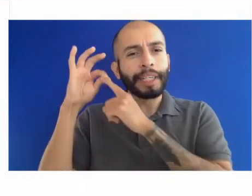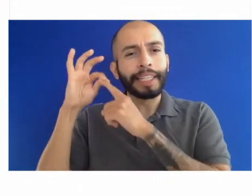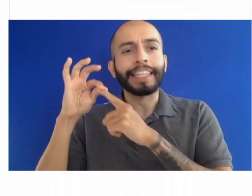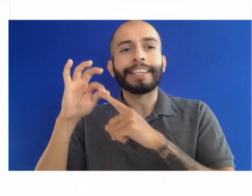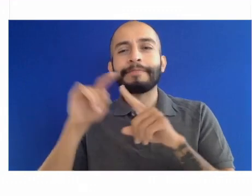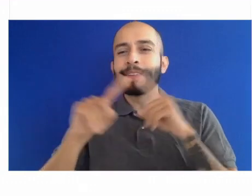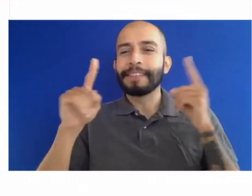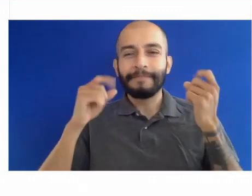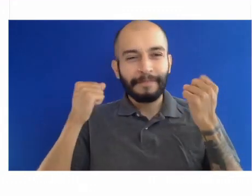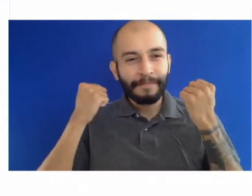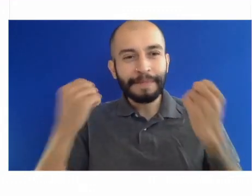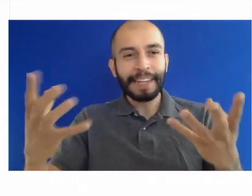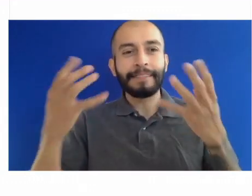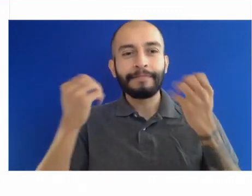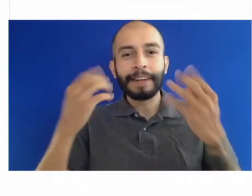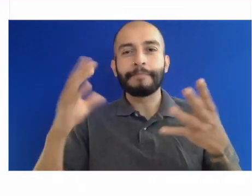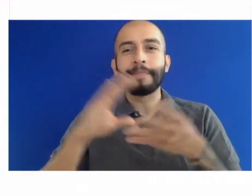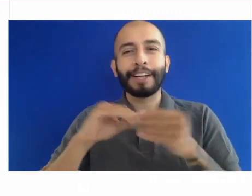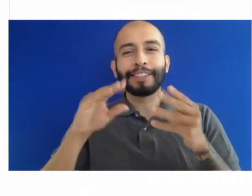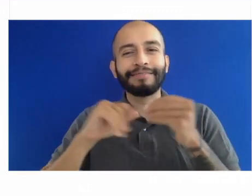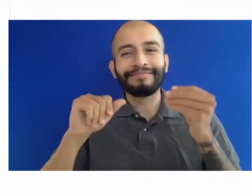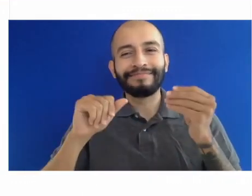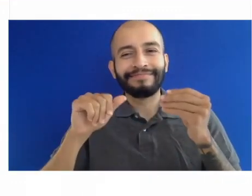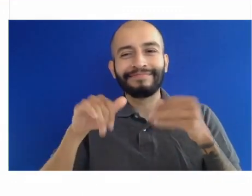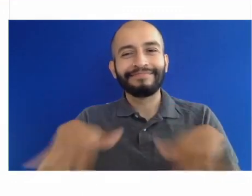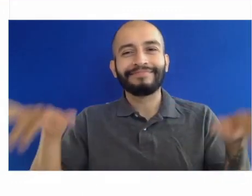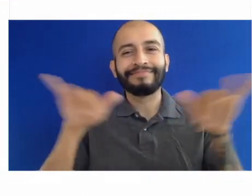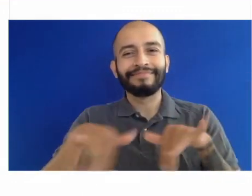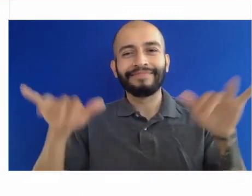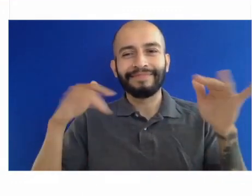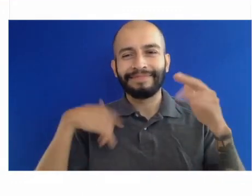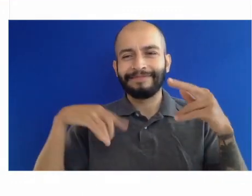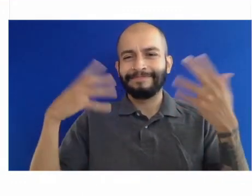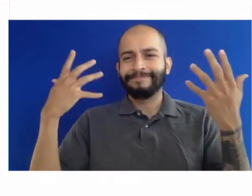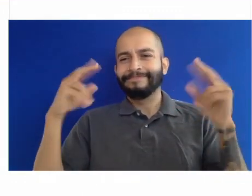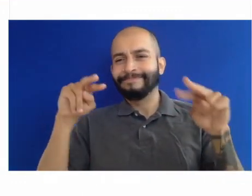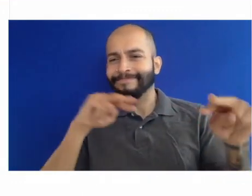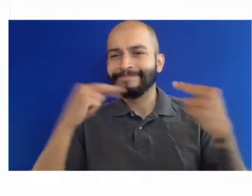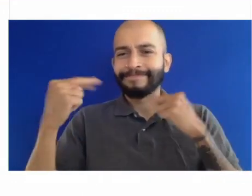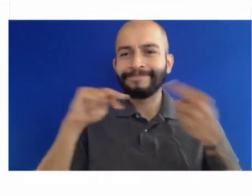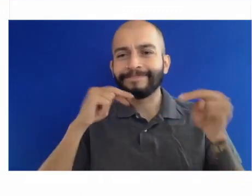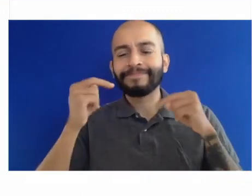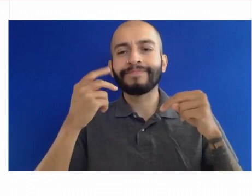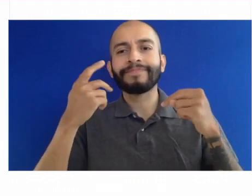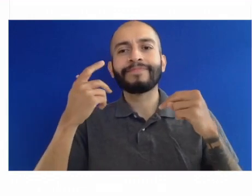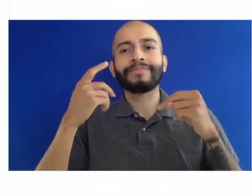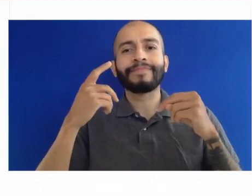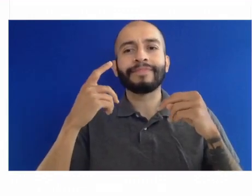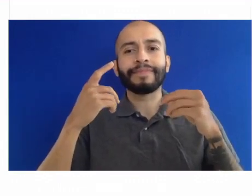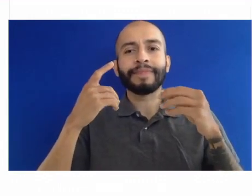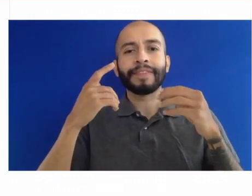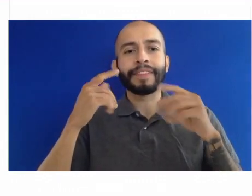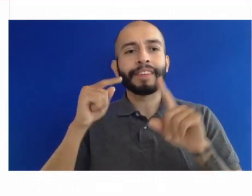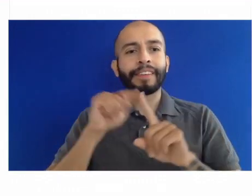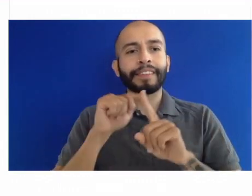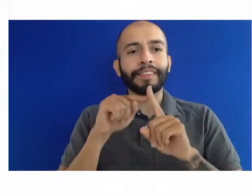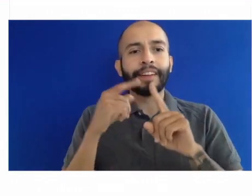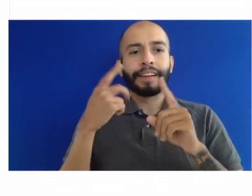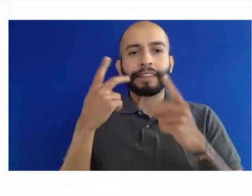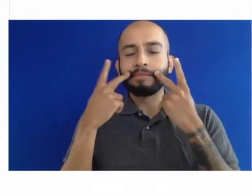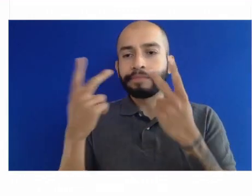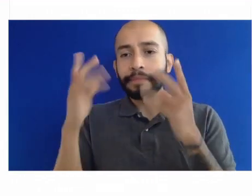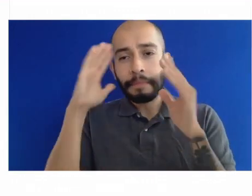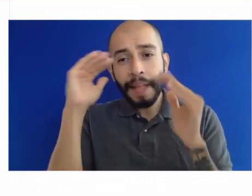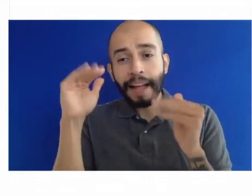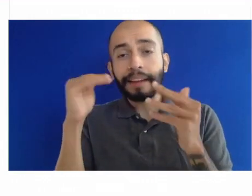should have expected to see infertility risks. We can probably expect to see autism rumors in the next few weeks as we see